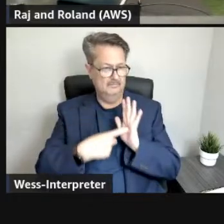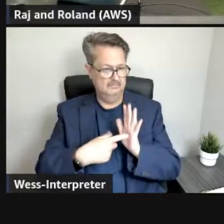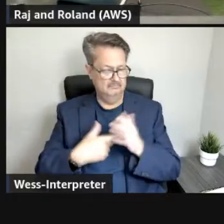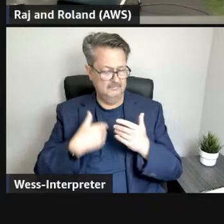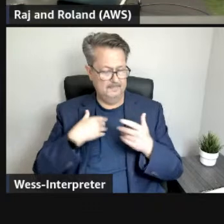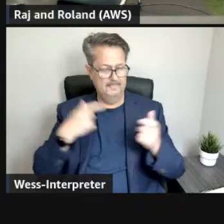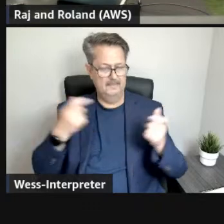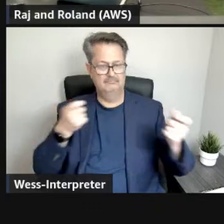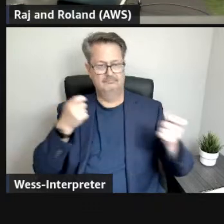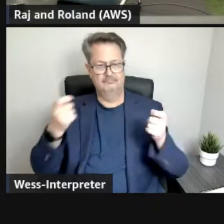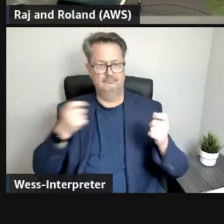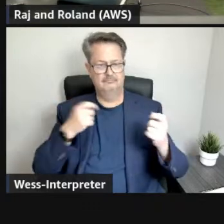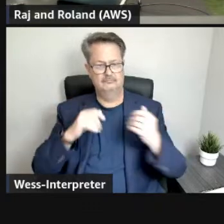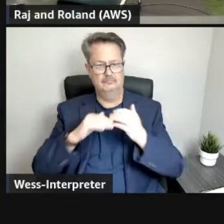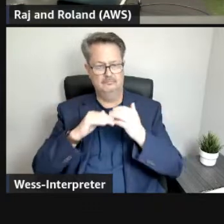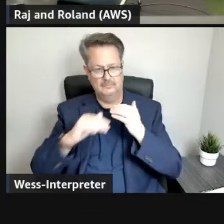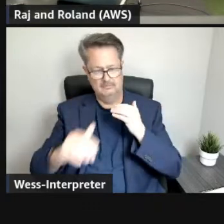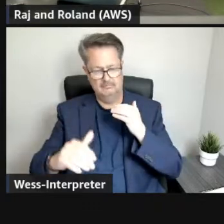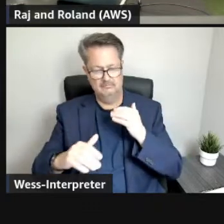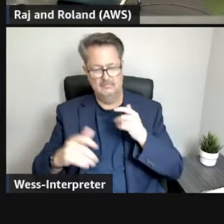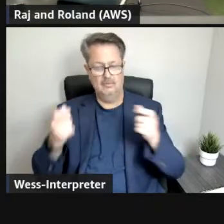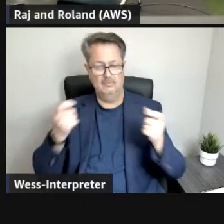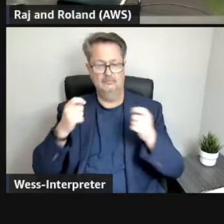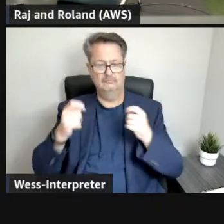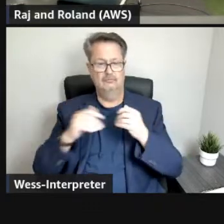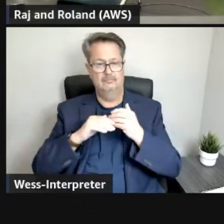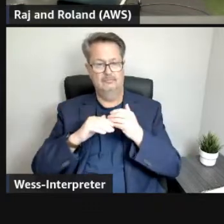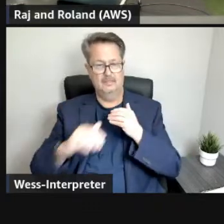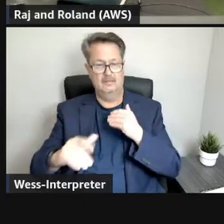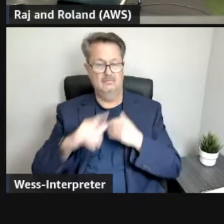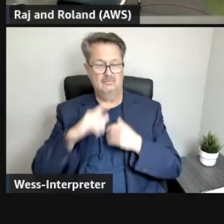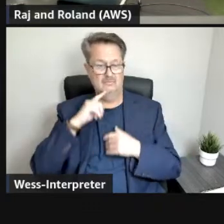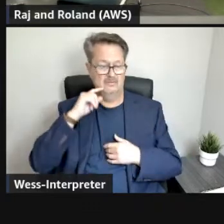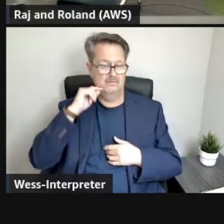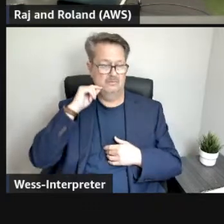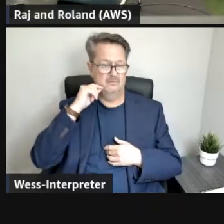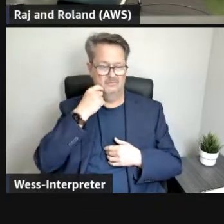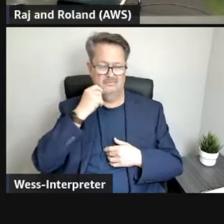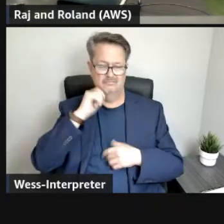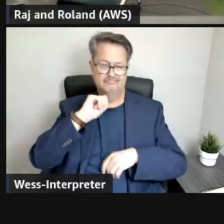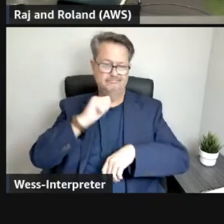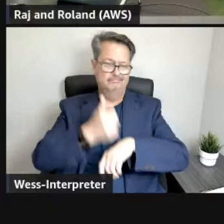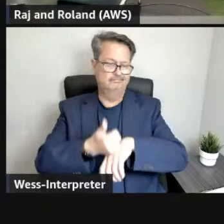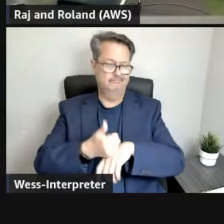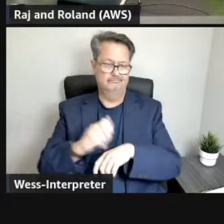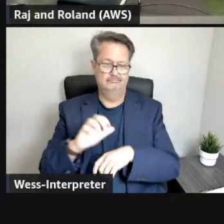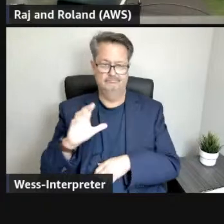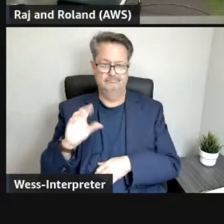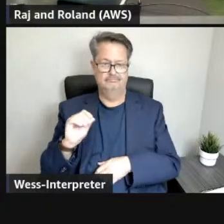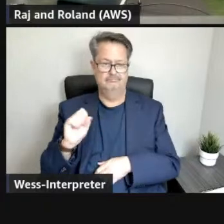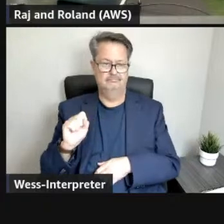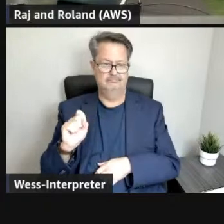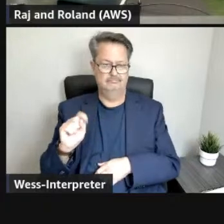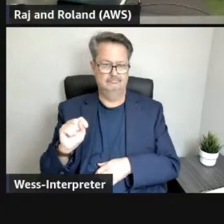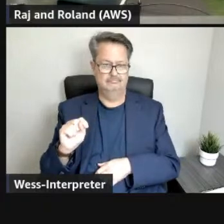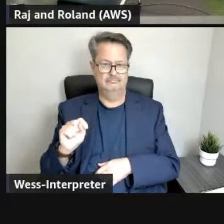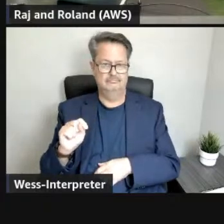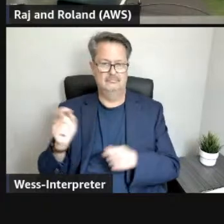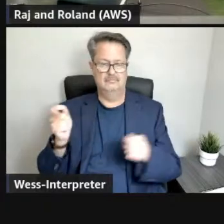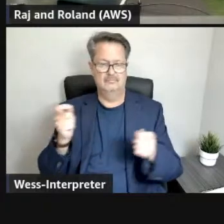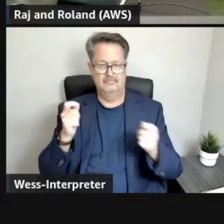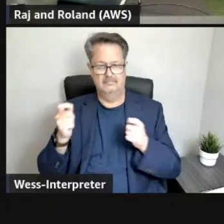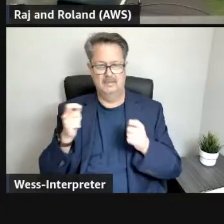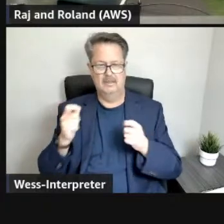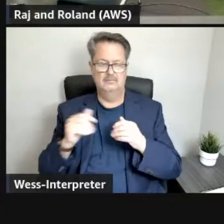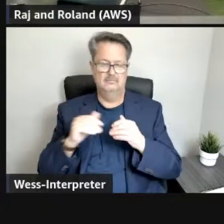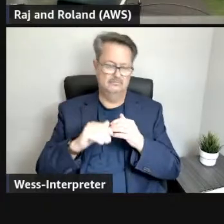plane. And the control plane, what's really cool about EKS is that's a fixed cost. It's a managed control plane. And so you fire